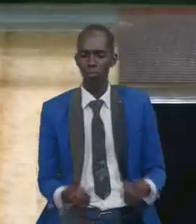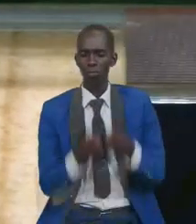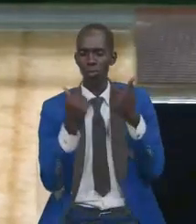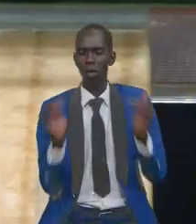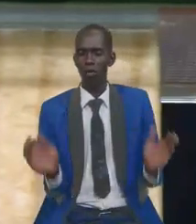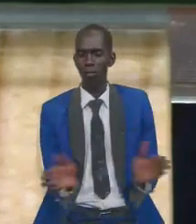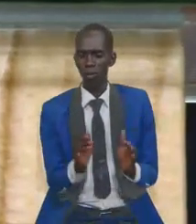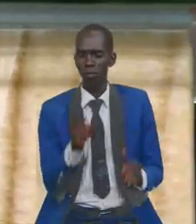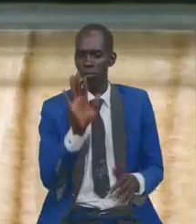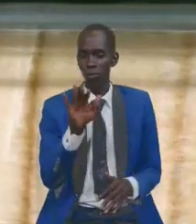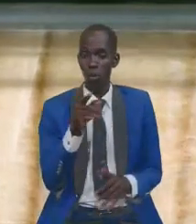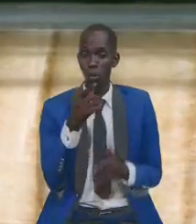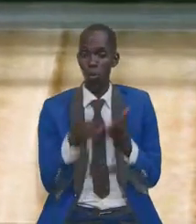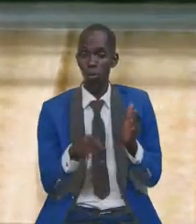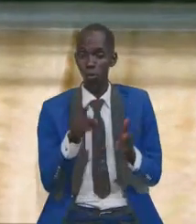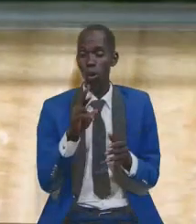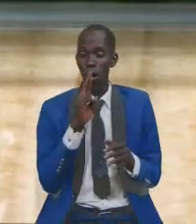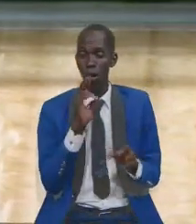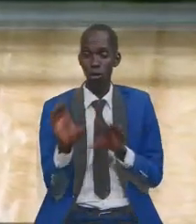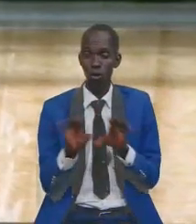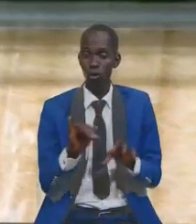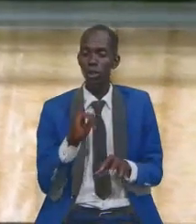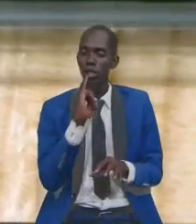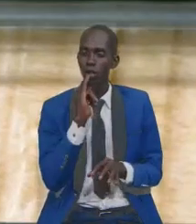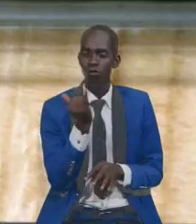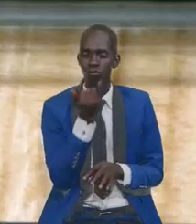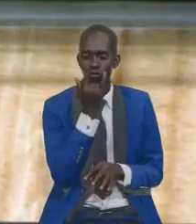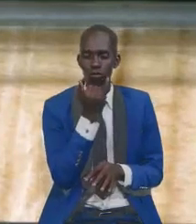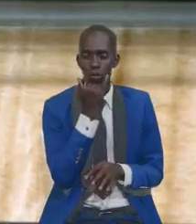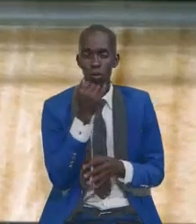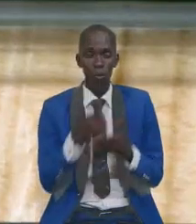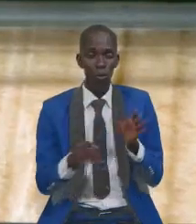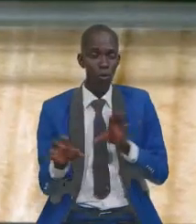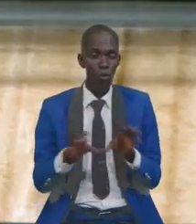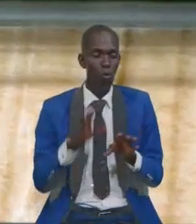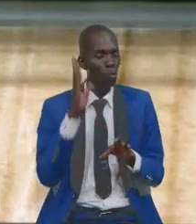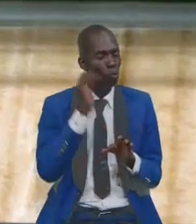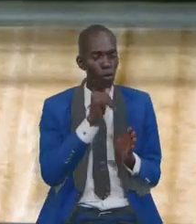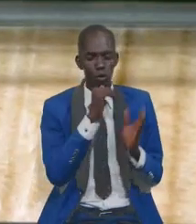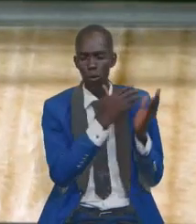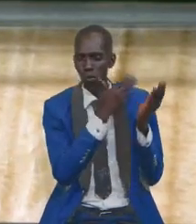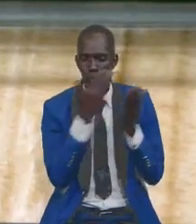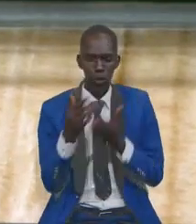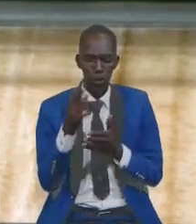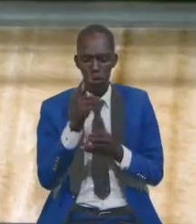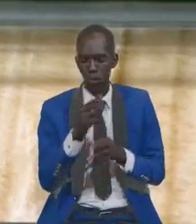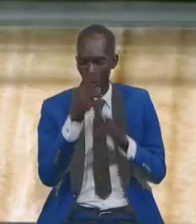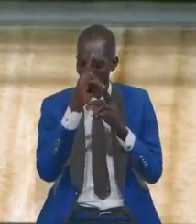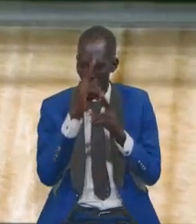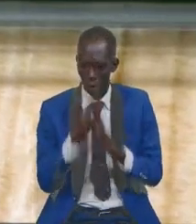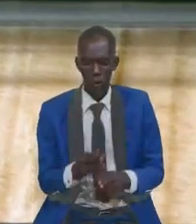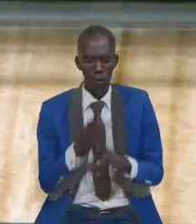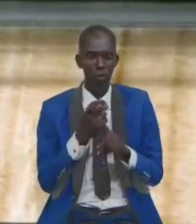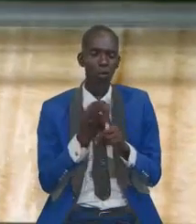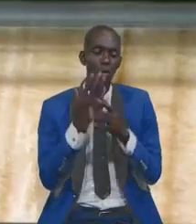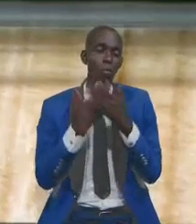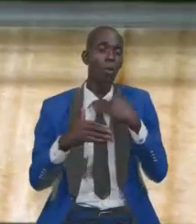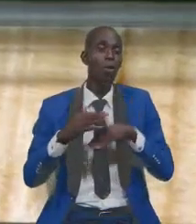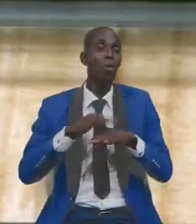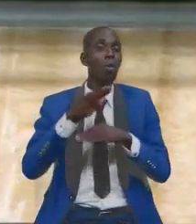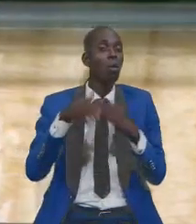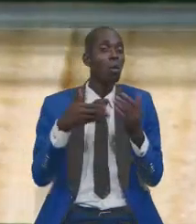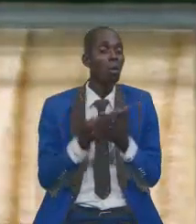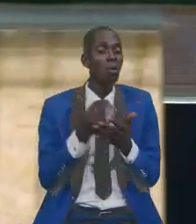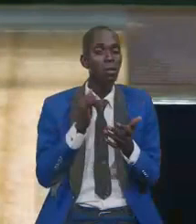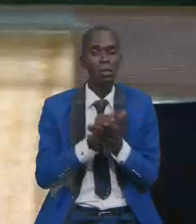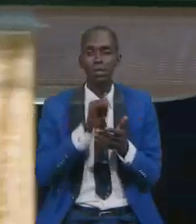is wrong, and this will not earn you honor or respect from heaven, all that will not change